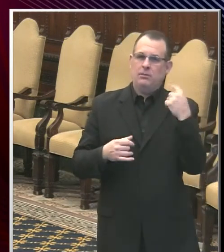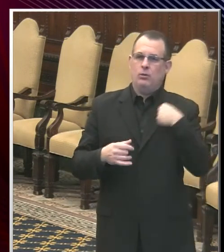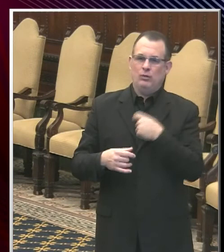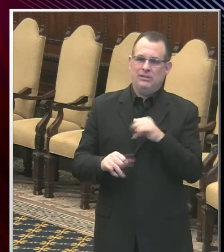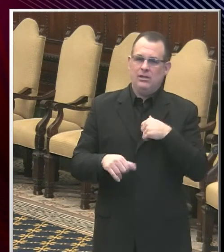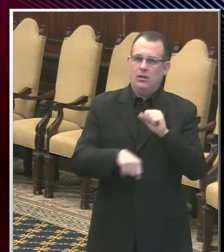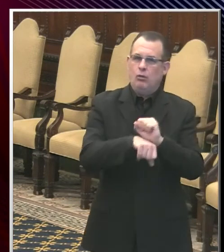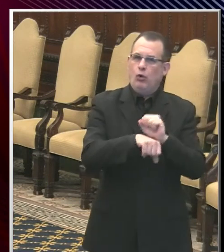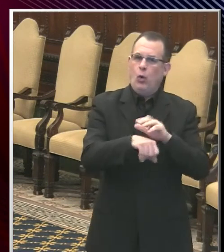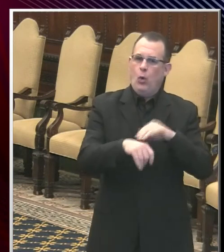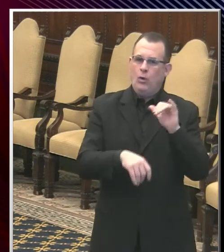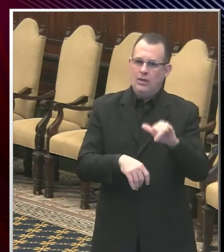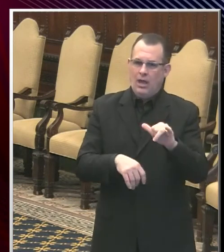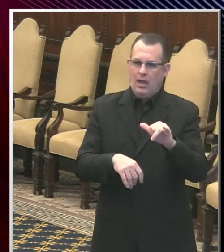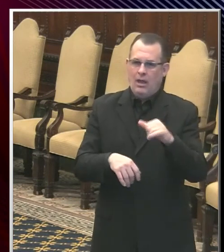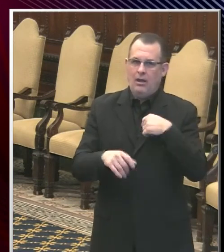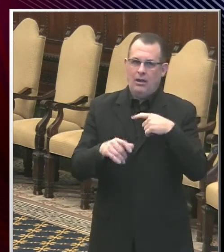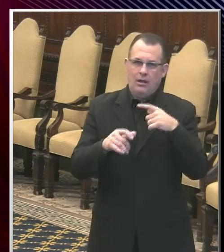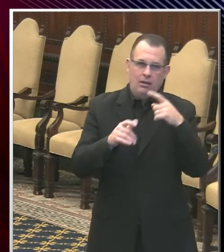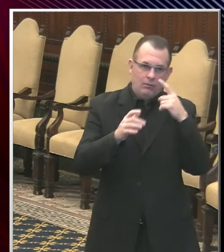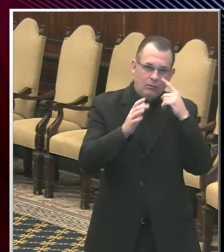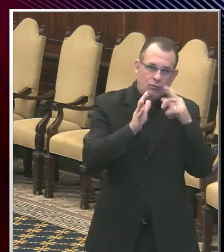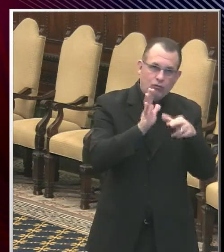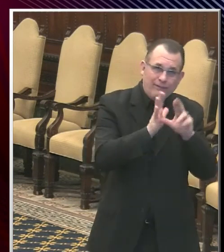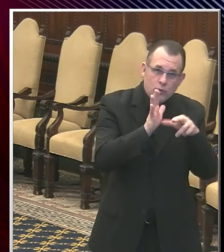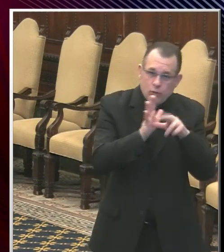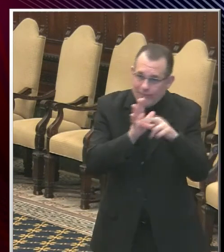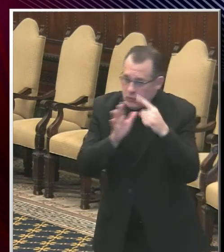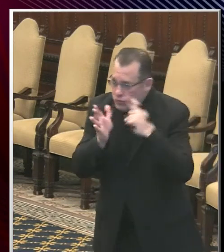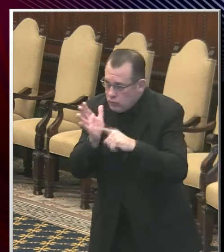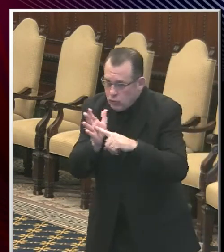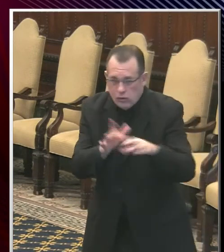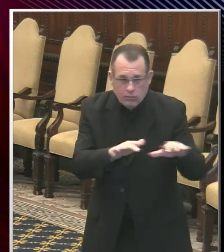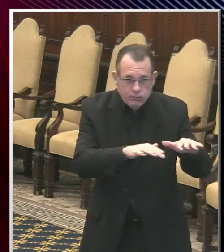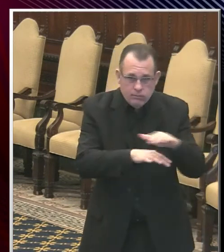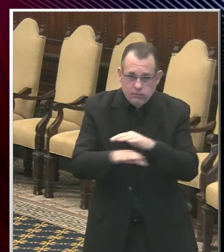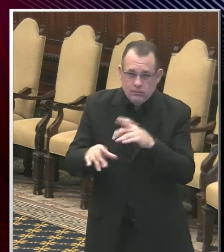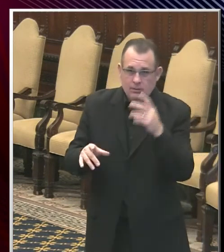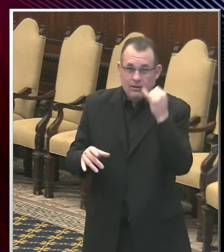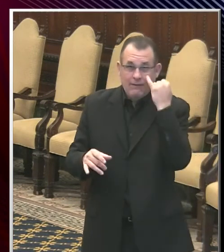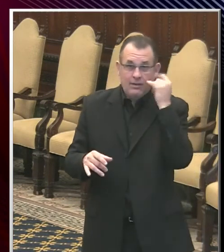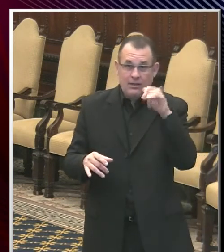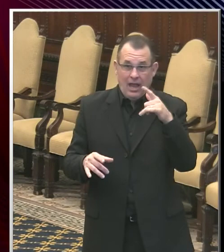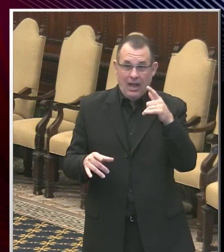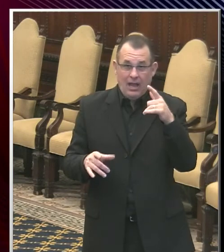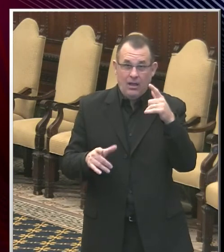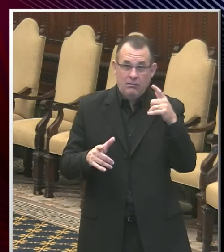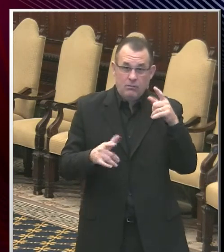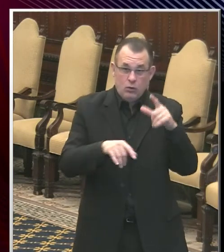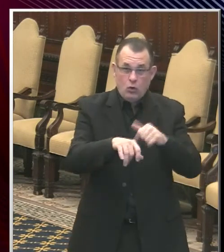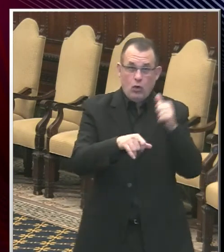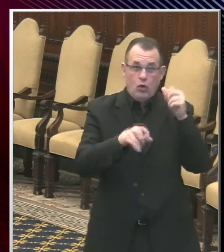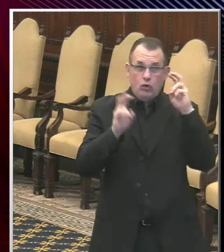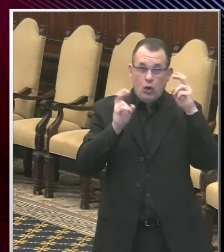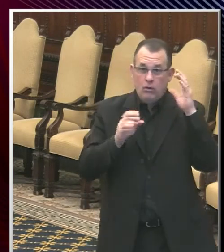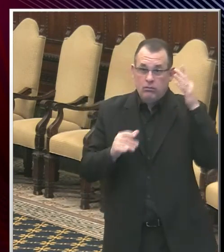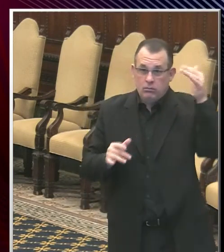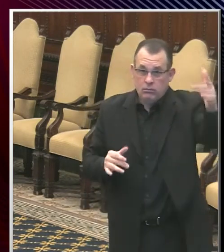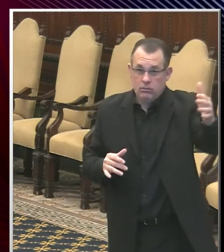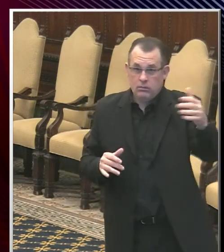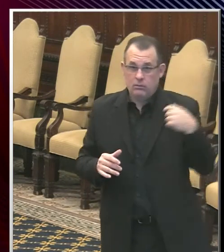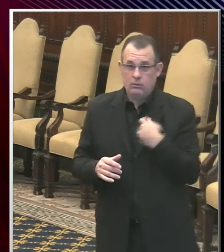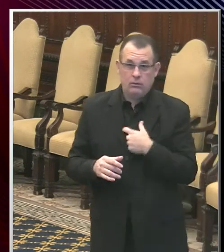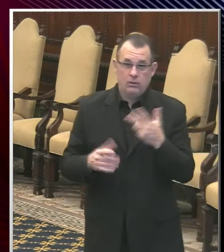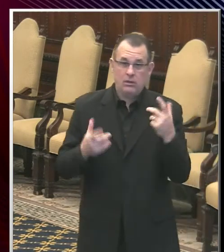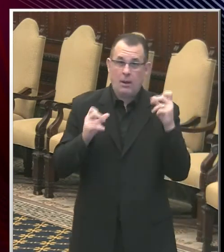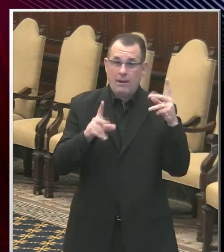we're reviewing and trying to understand that if that's a long-term issue or if that's something that will go back to weekly,